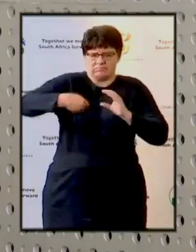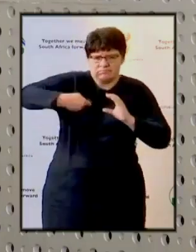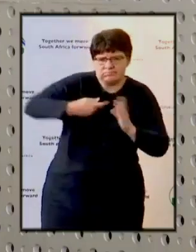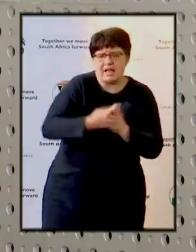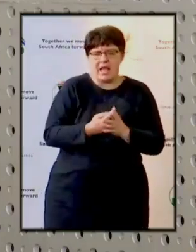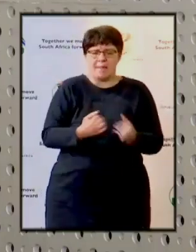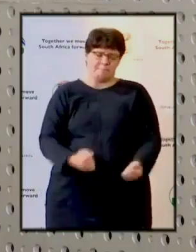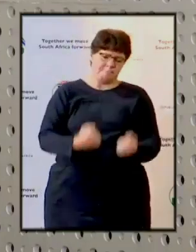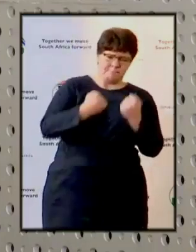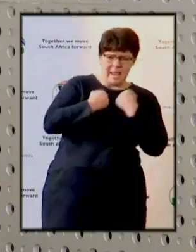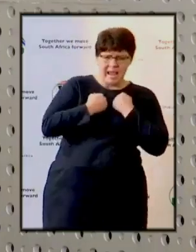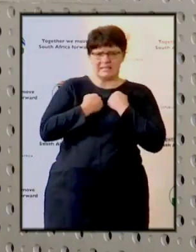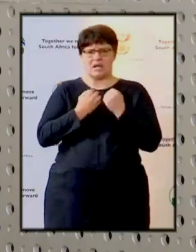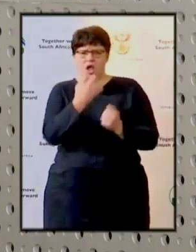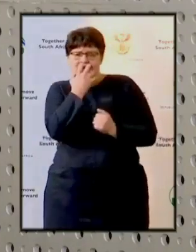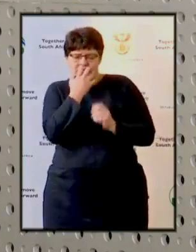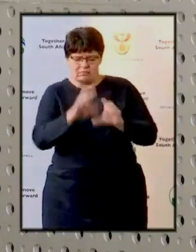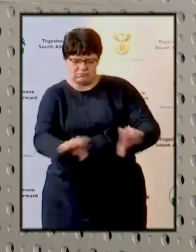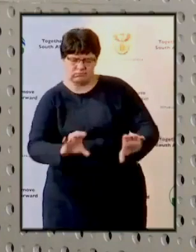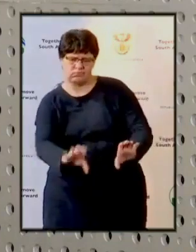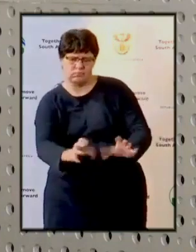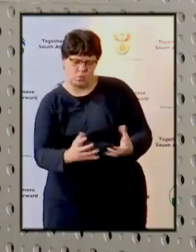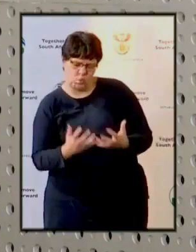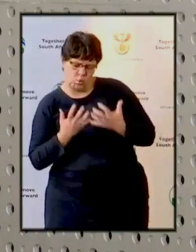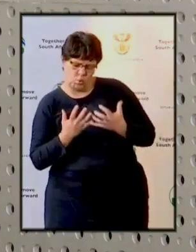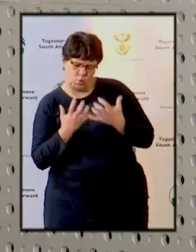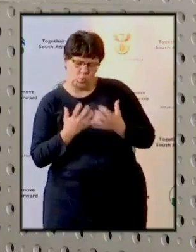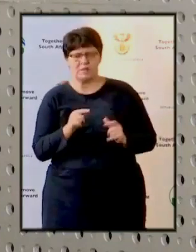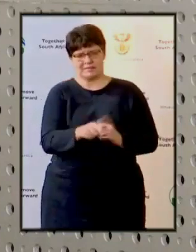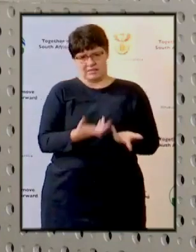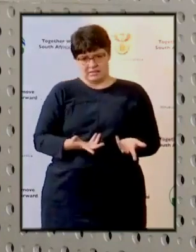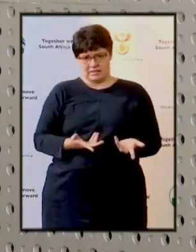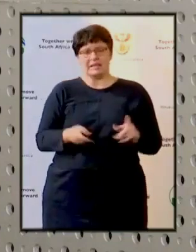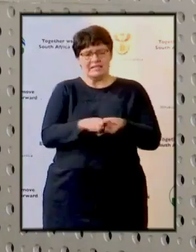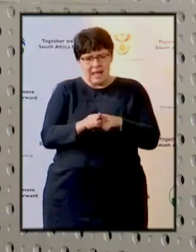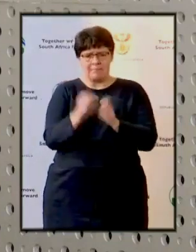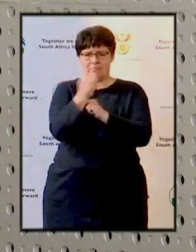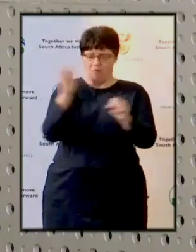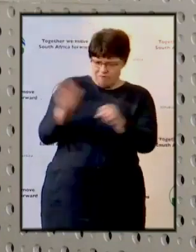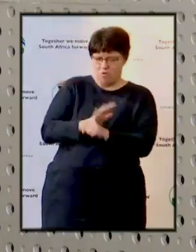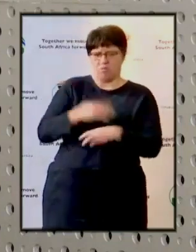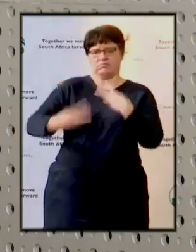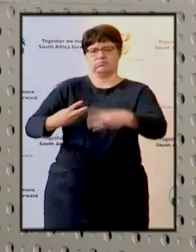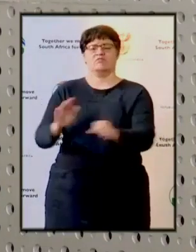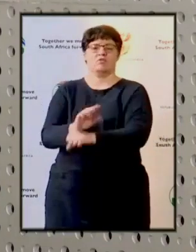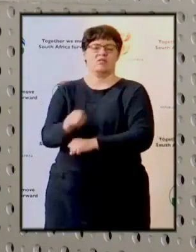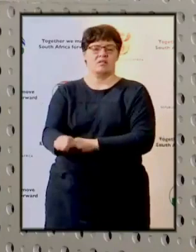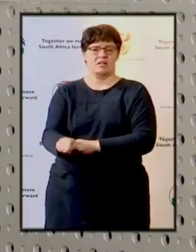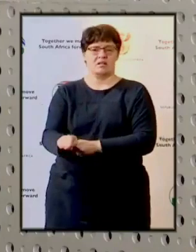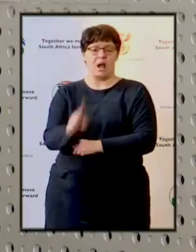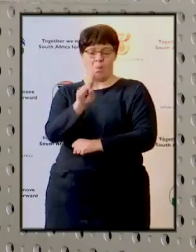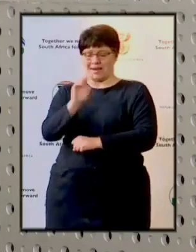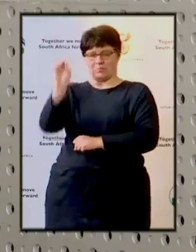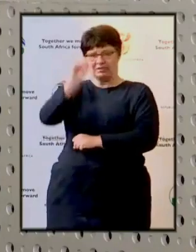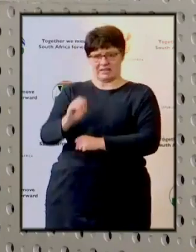heaters. We will also have some factories going into full production, like those who will continue at full